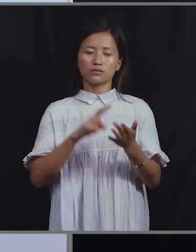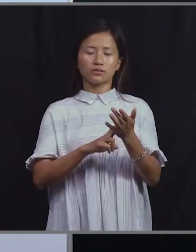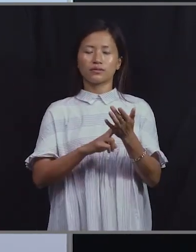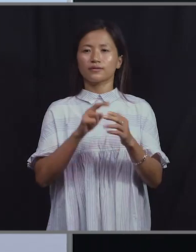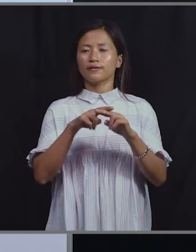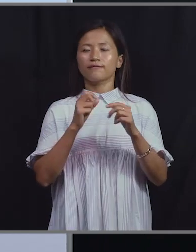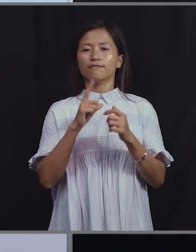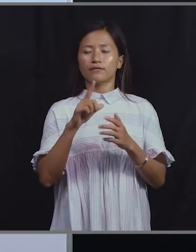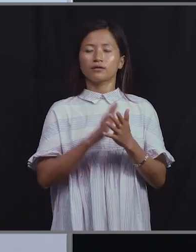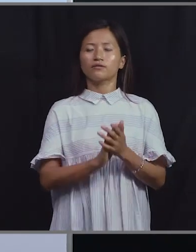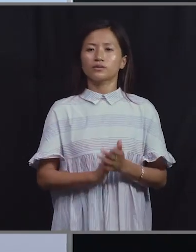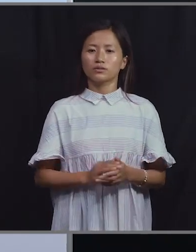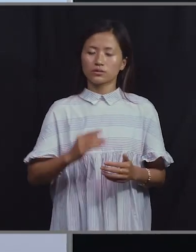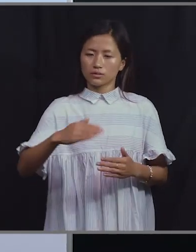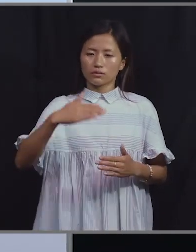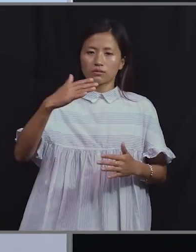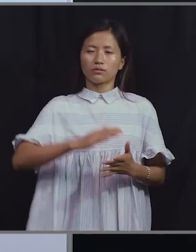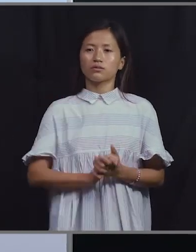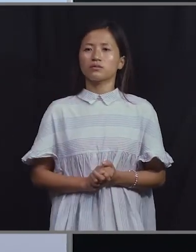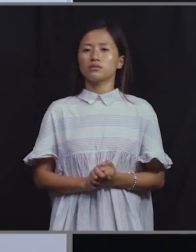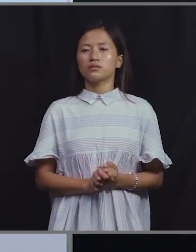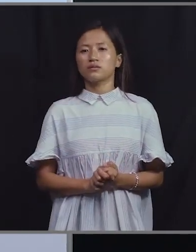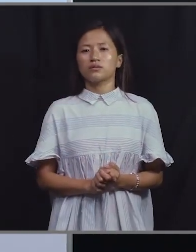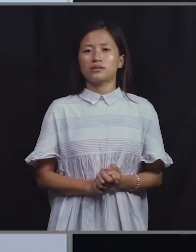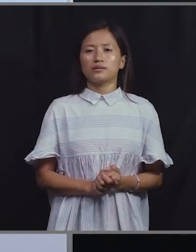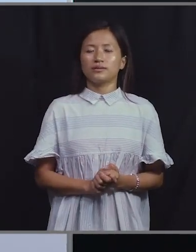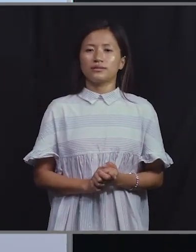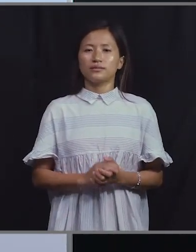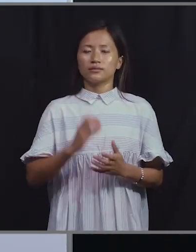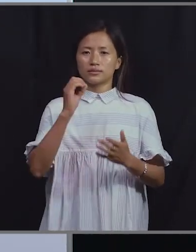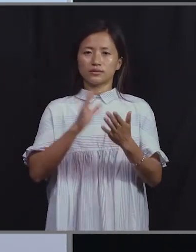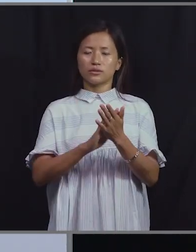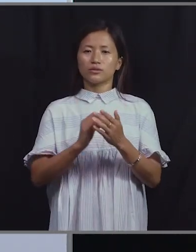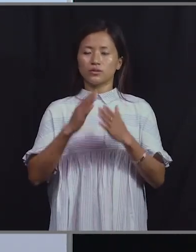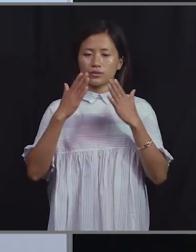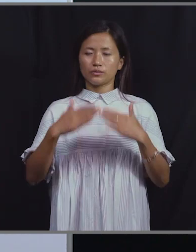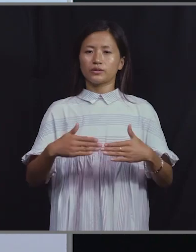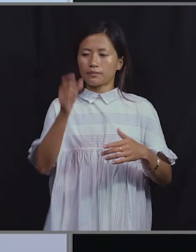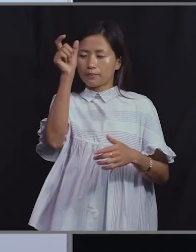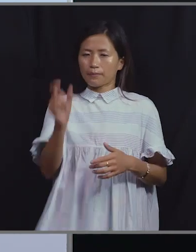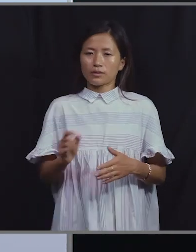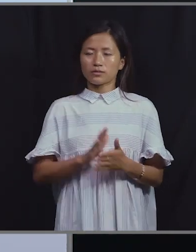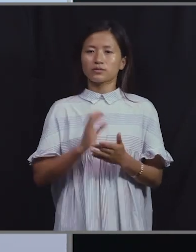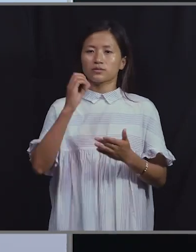right. Okay, the next crisis is the Cuban crisis.